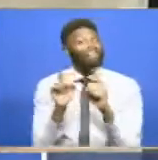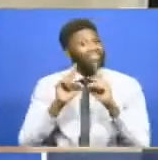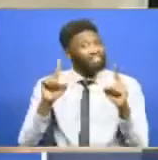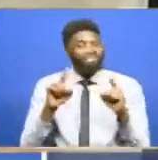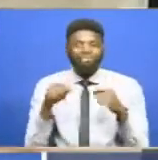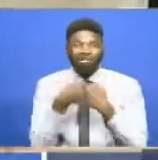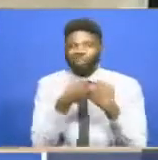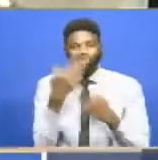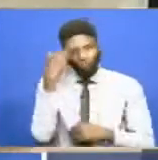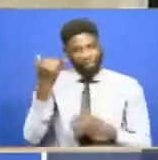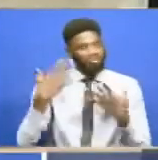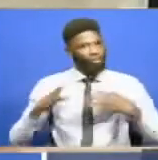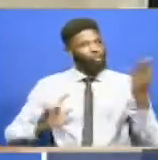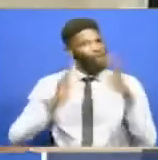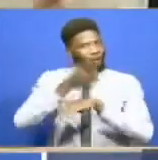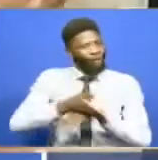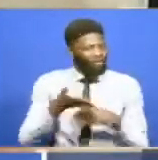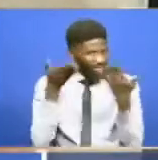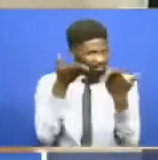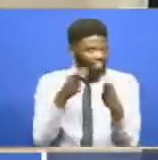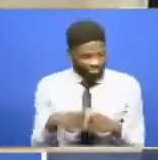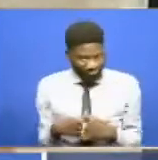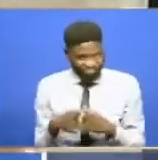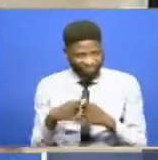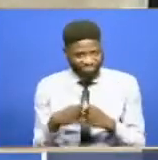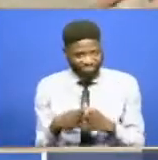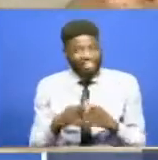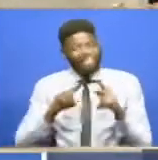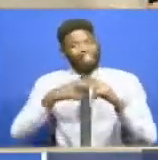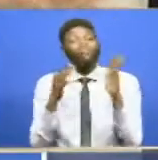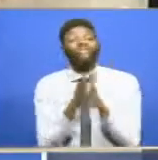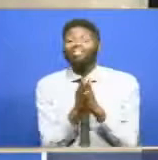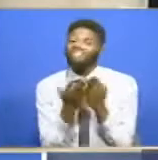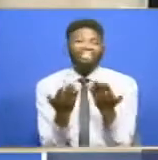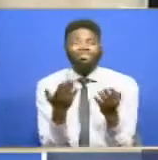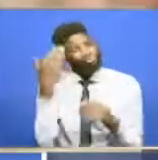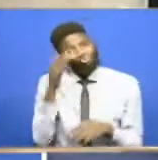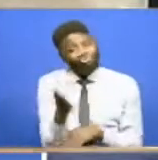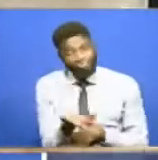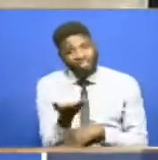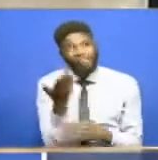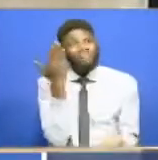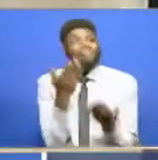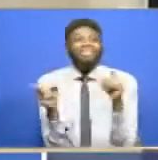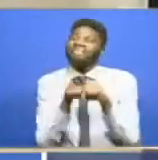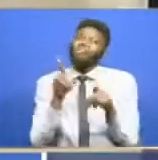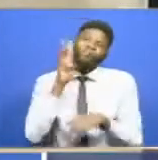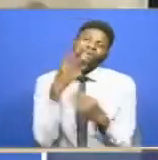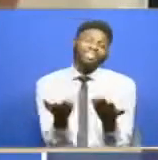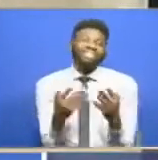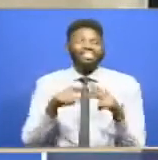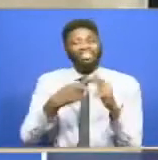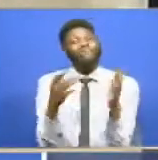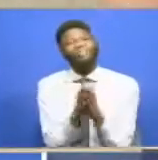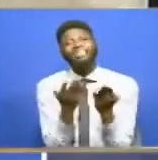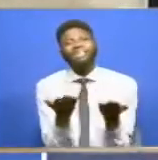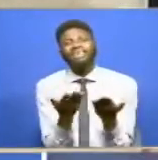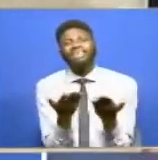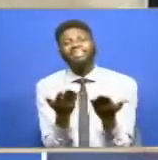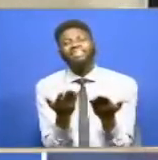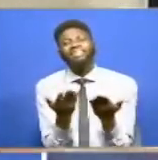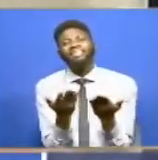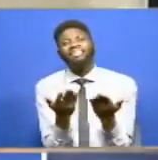of the population is a bit difficult. Mm-hmm. Let's begin with the social, I don't know, or even water. Let's begin with the, when